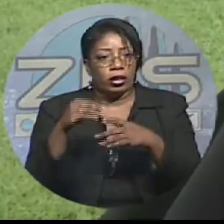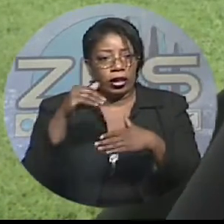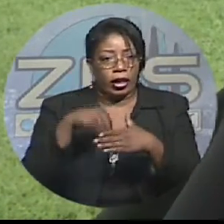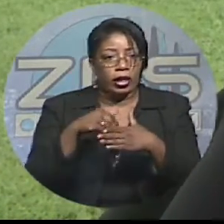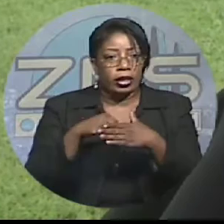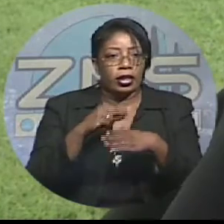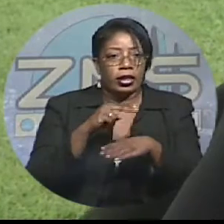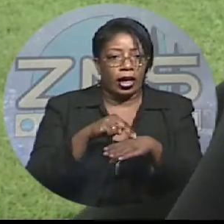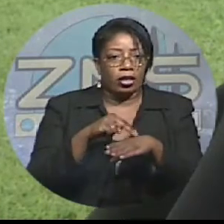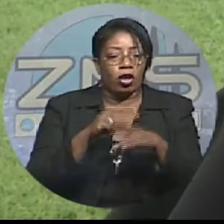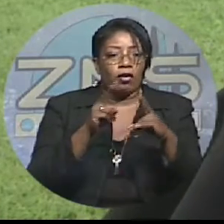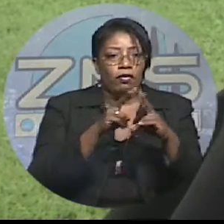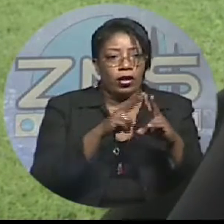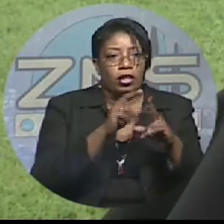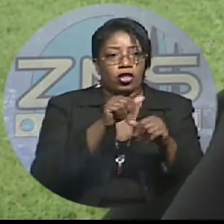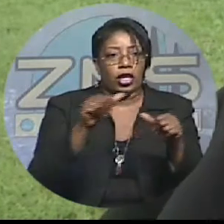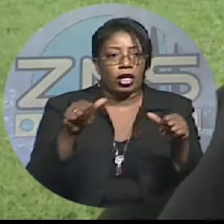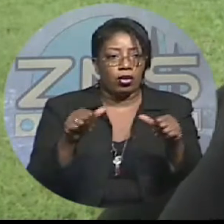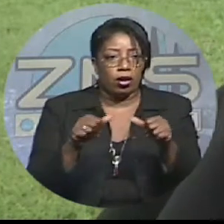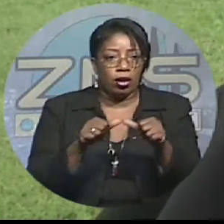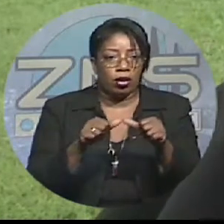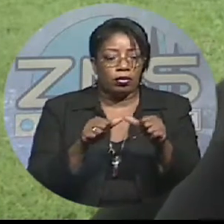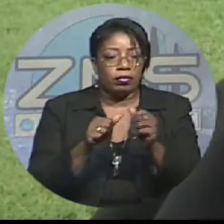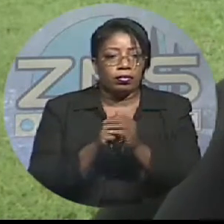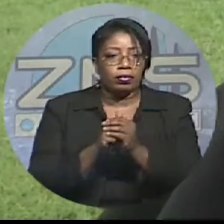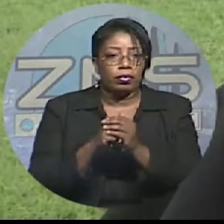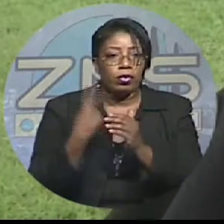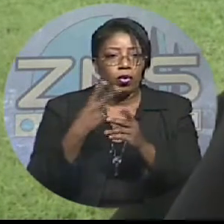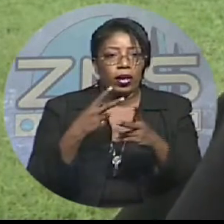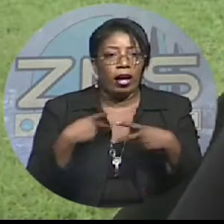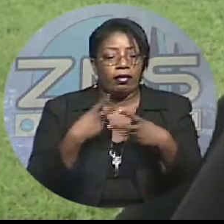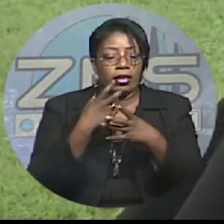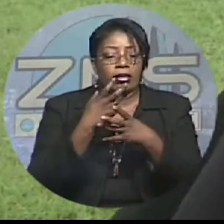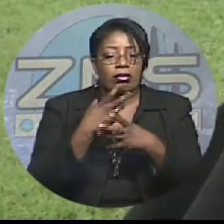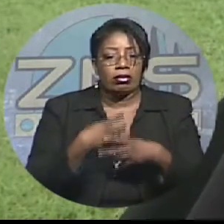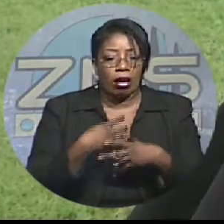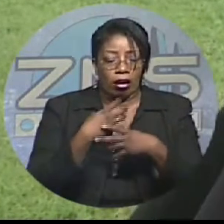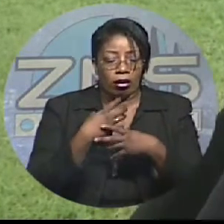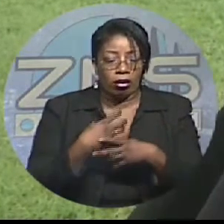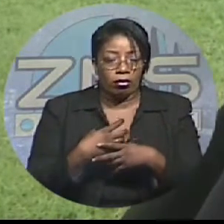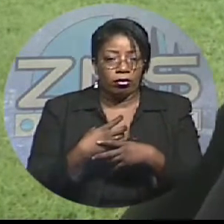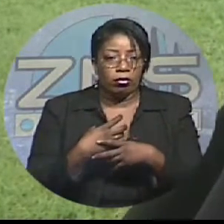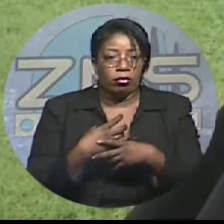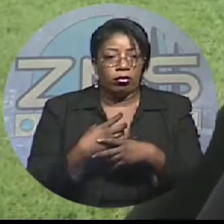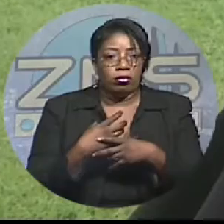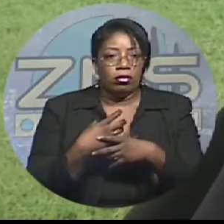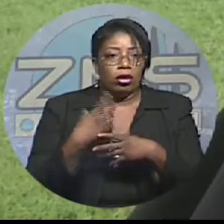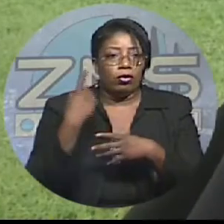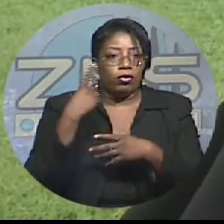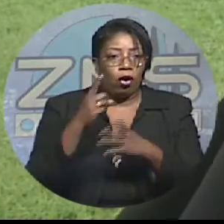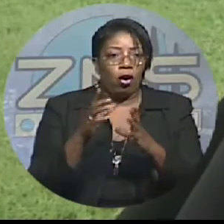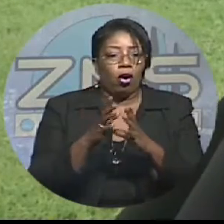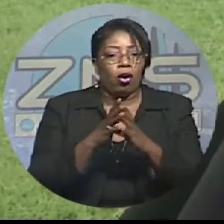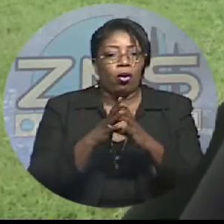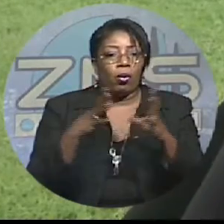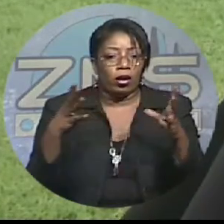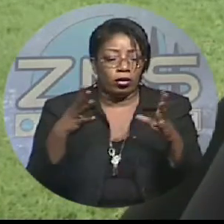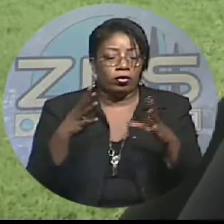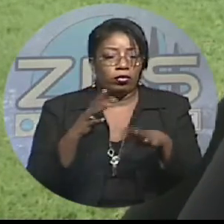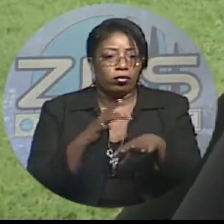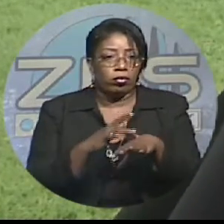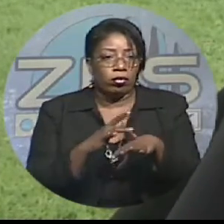the Nassau Village area. We have a passion, a burning desire for a greater